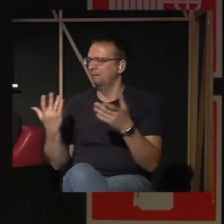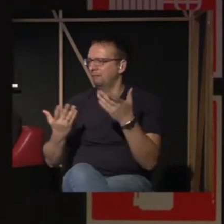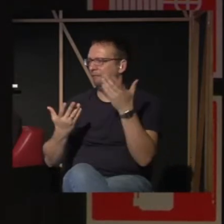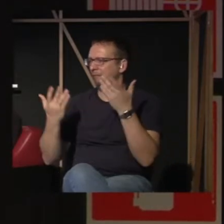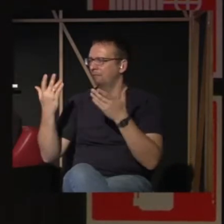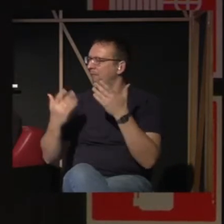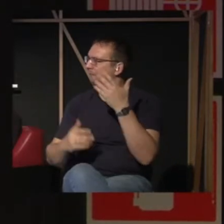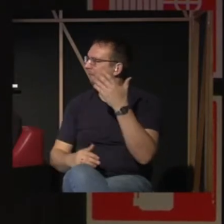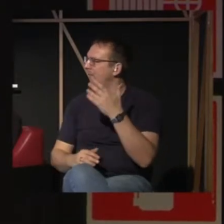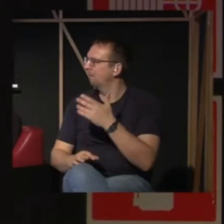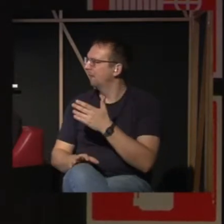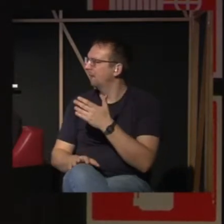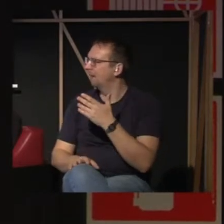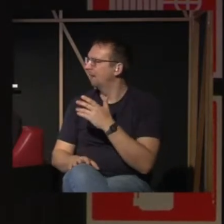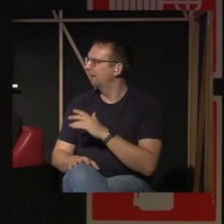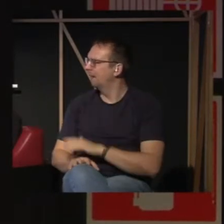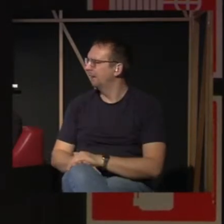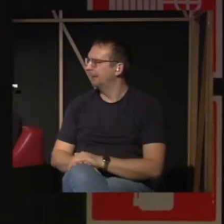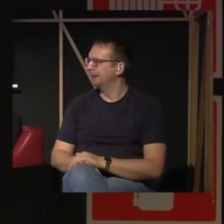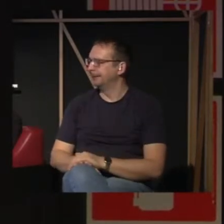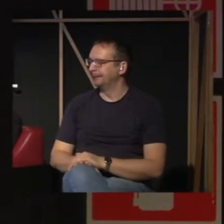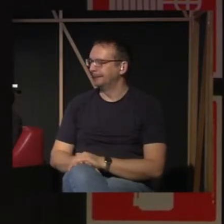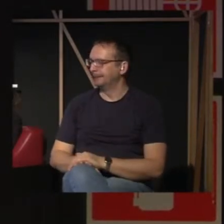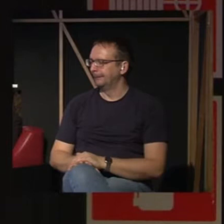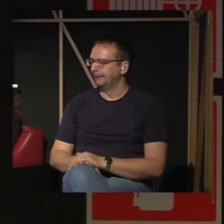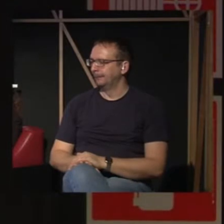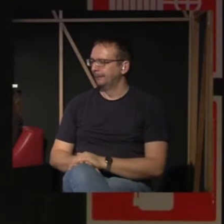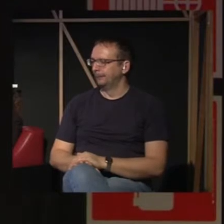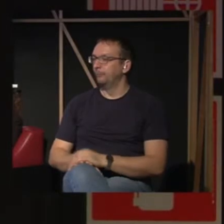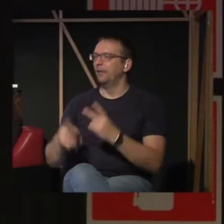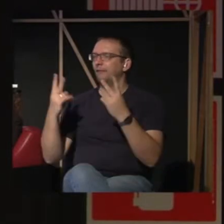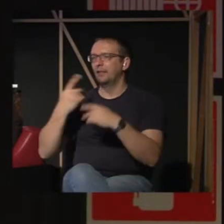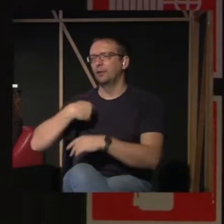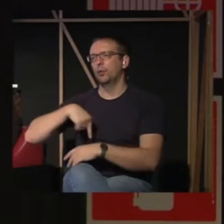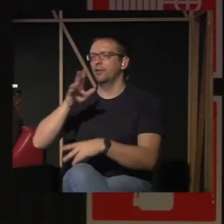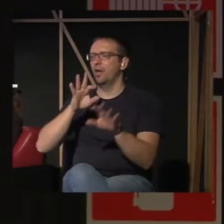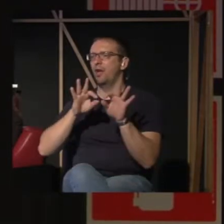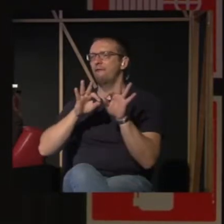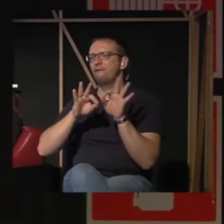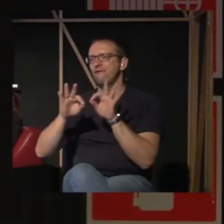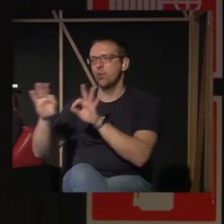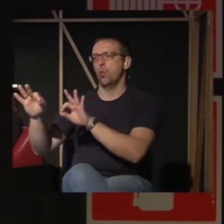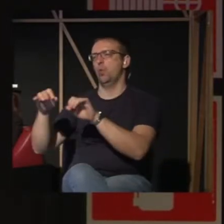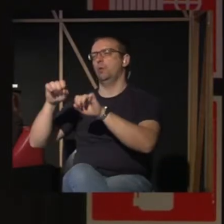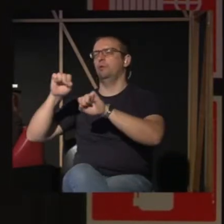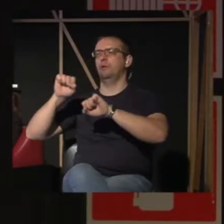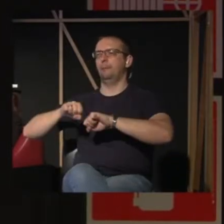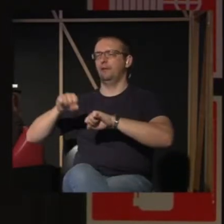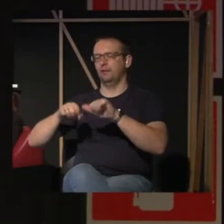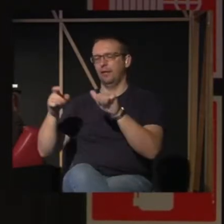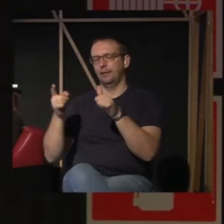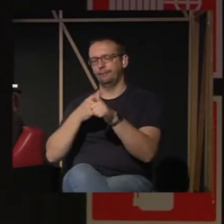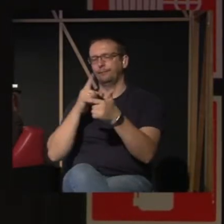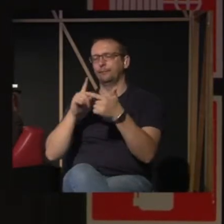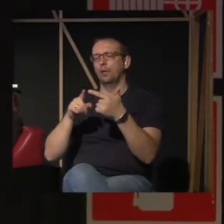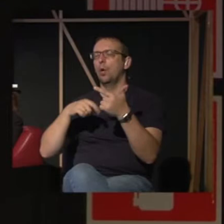the down up, in order for this project really to have been a success. And in addition to upurstuva,